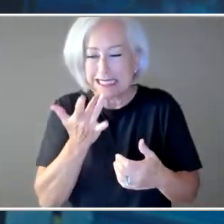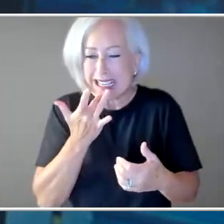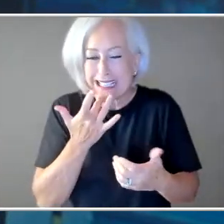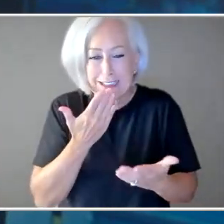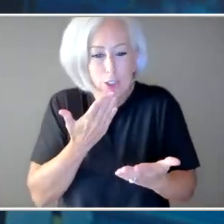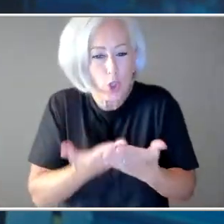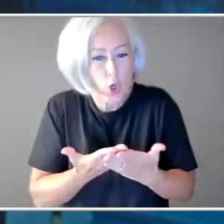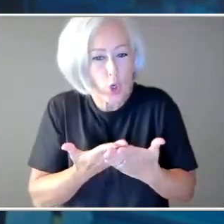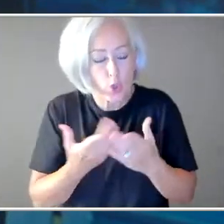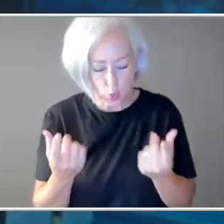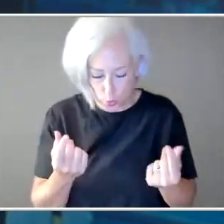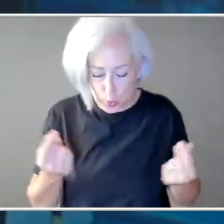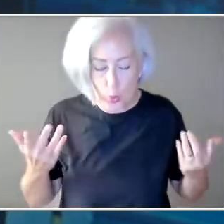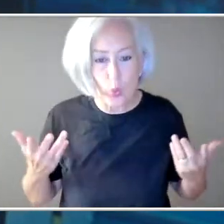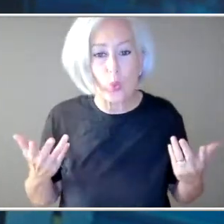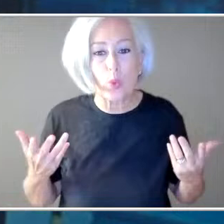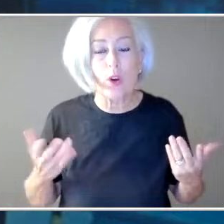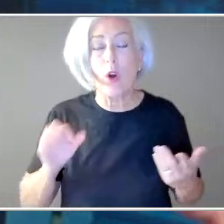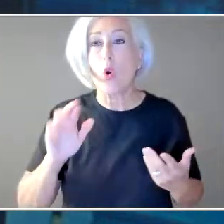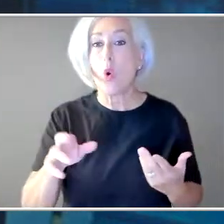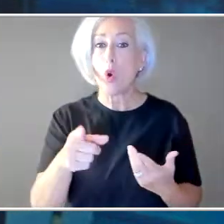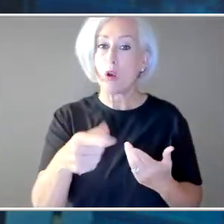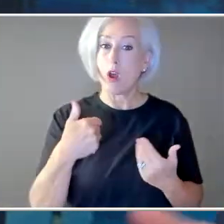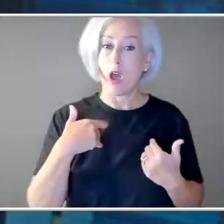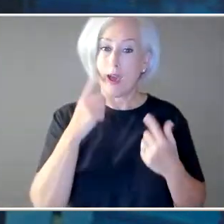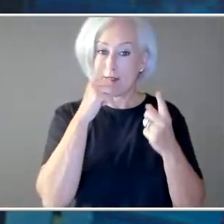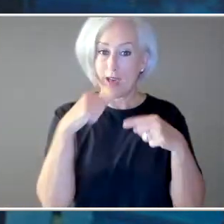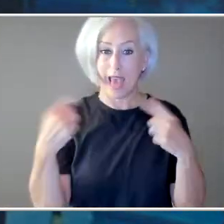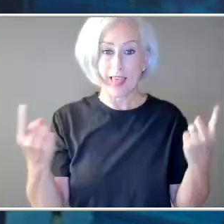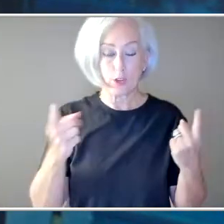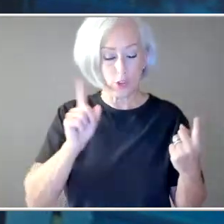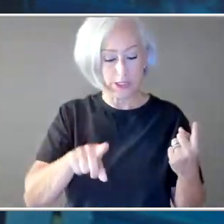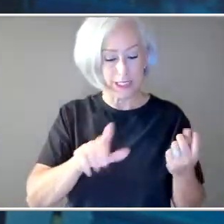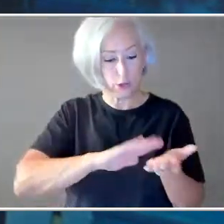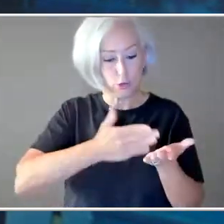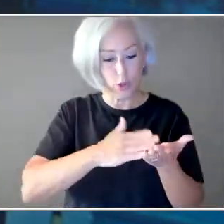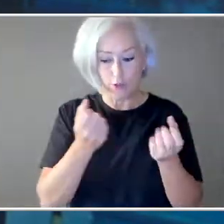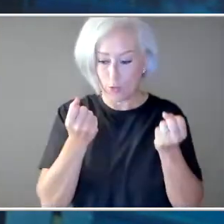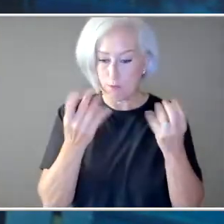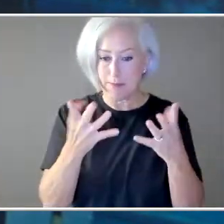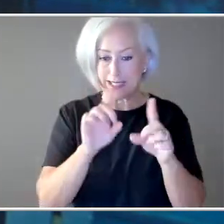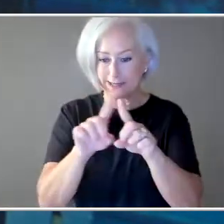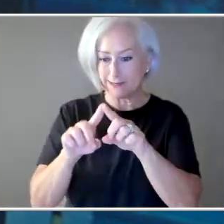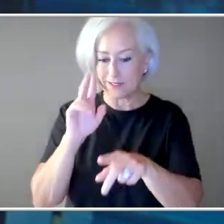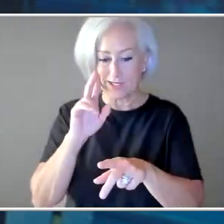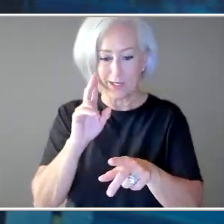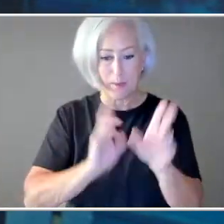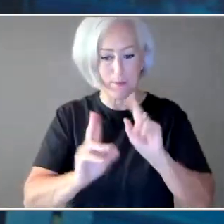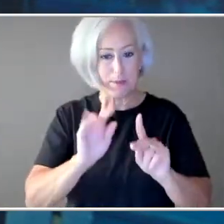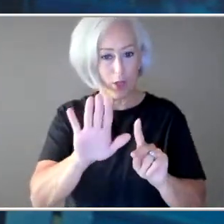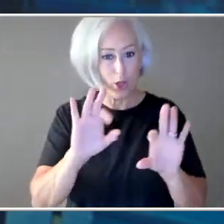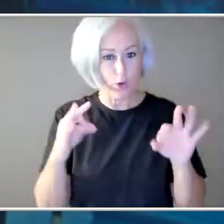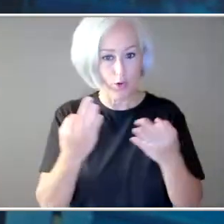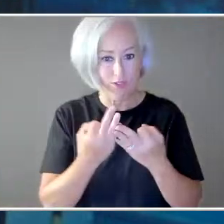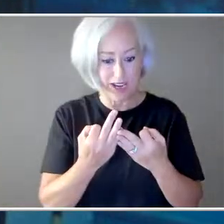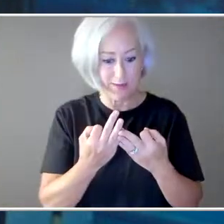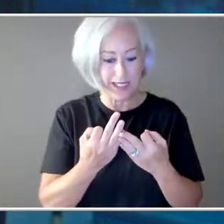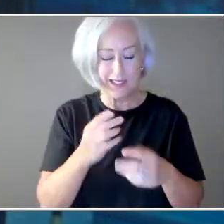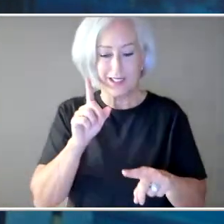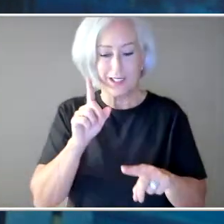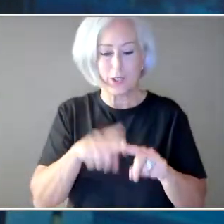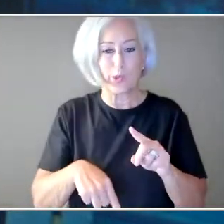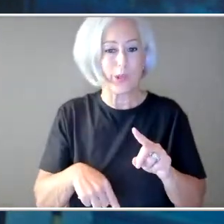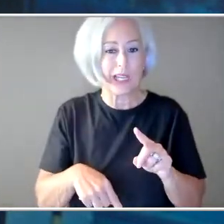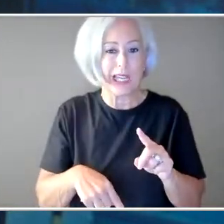an allergy and you need to cook for multiple people in your family, you can't afford the allergy-free food